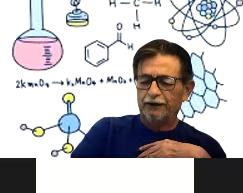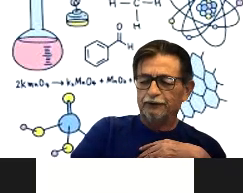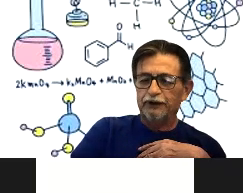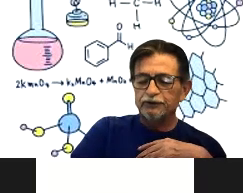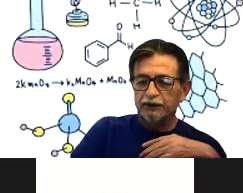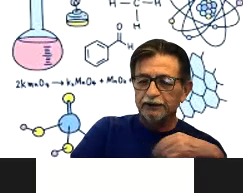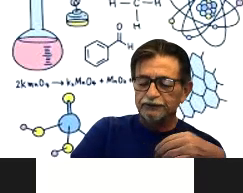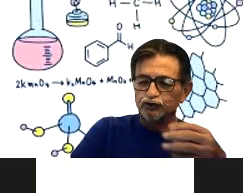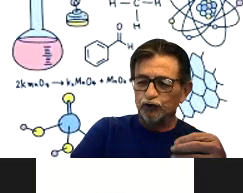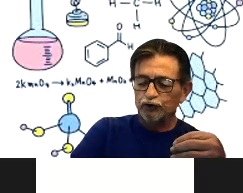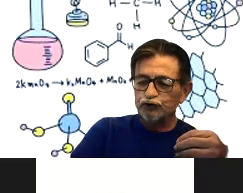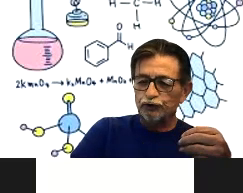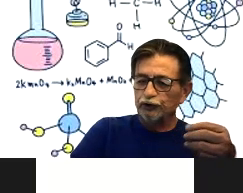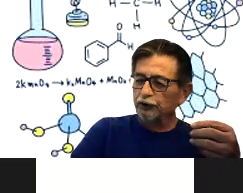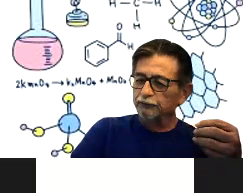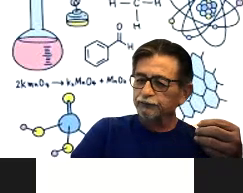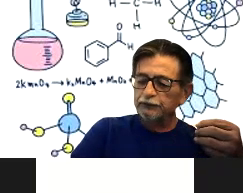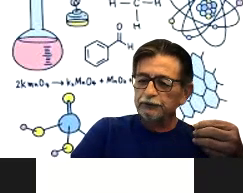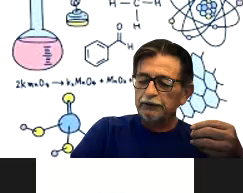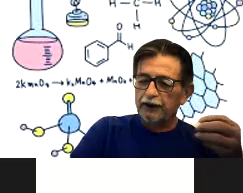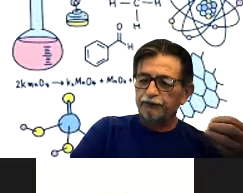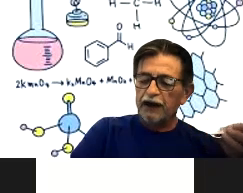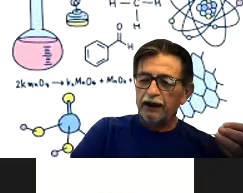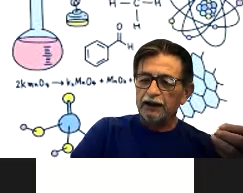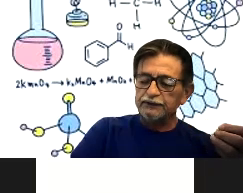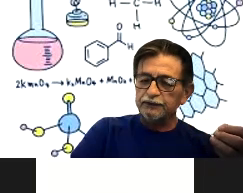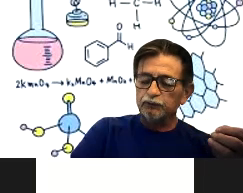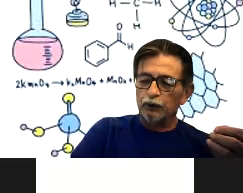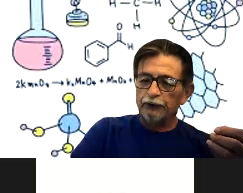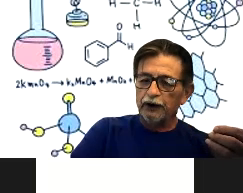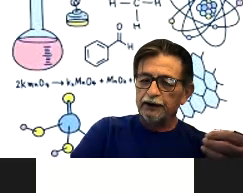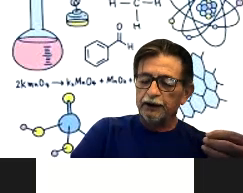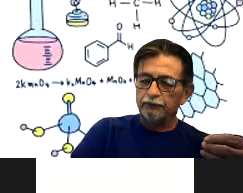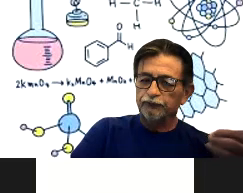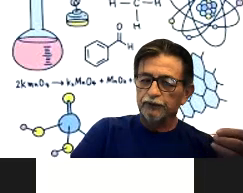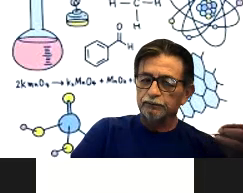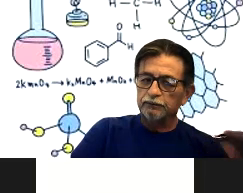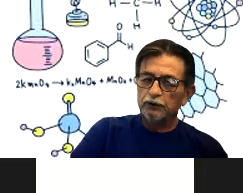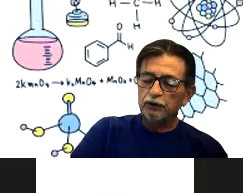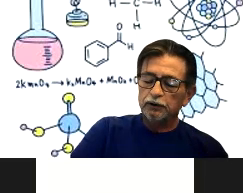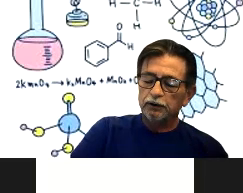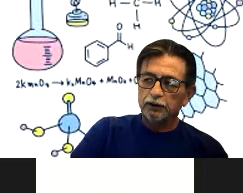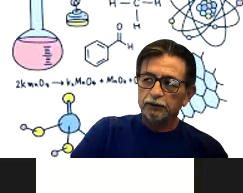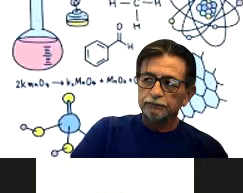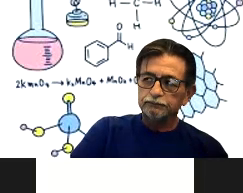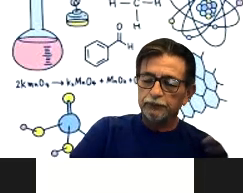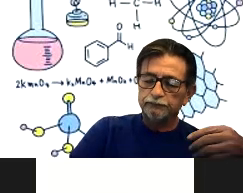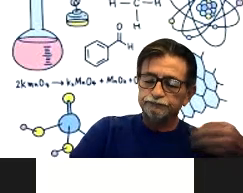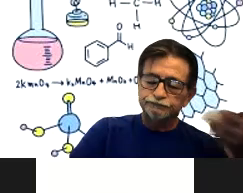chemist, I kind of cringe because the structure of a fatty acid, whether I get it from